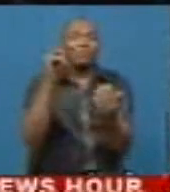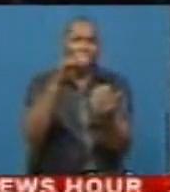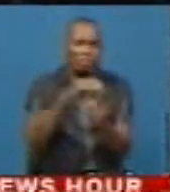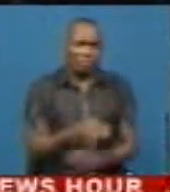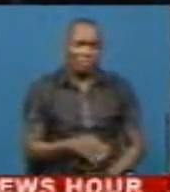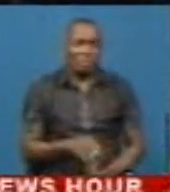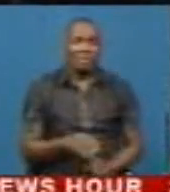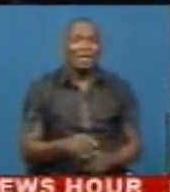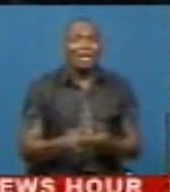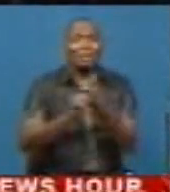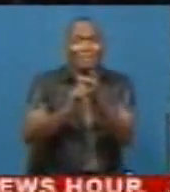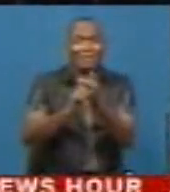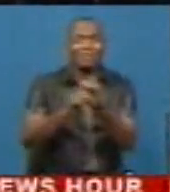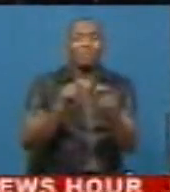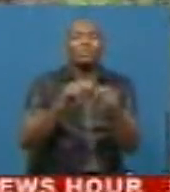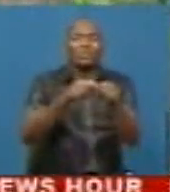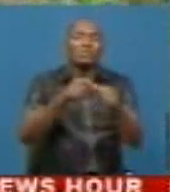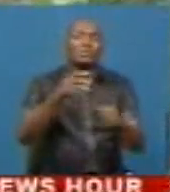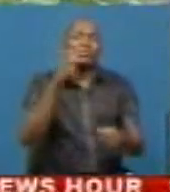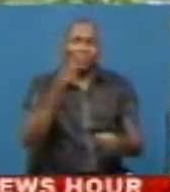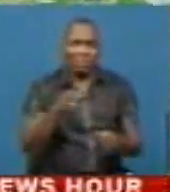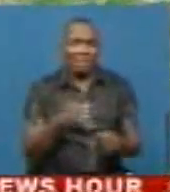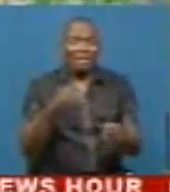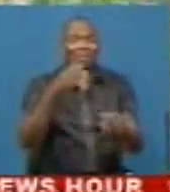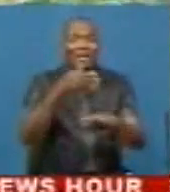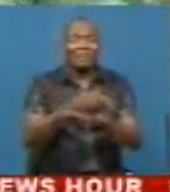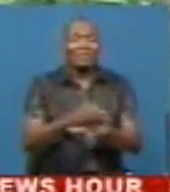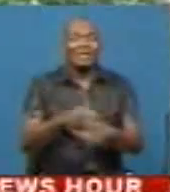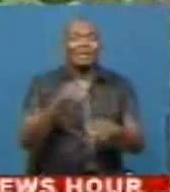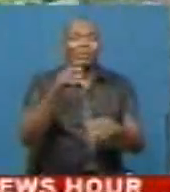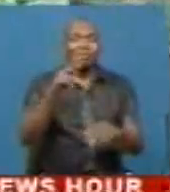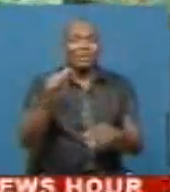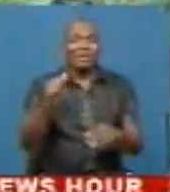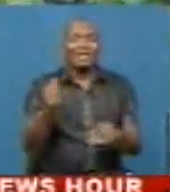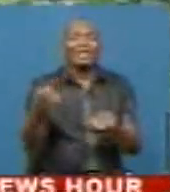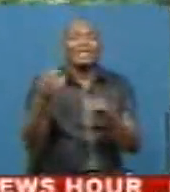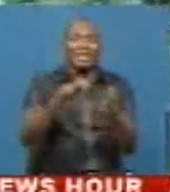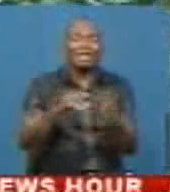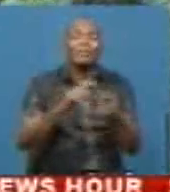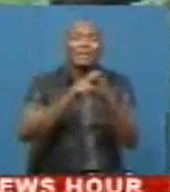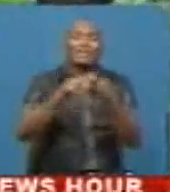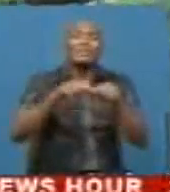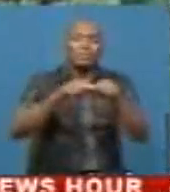hopeful that the partnership would continue even after the demise of Mr.